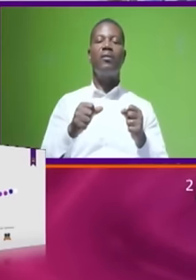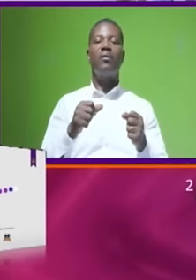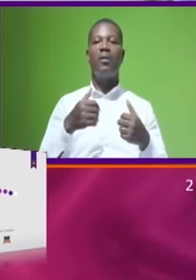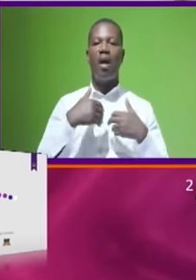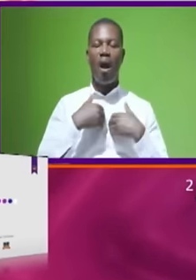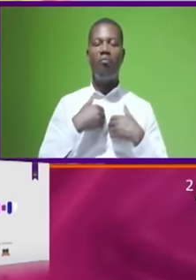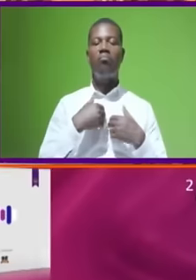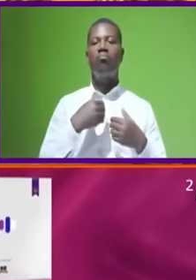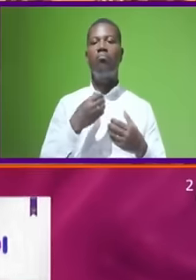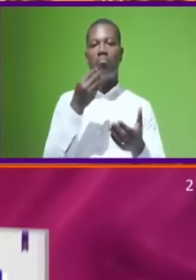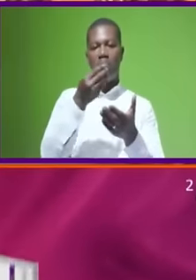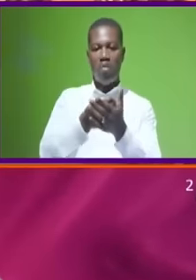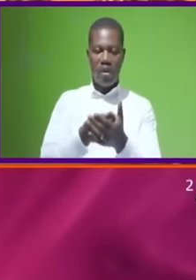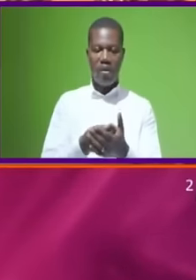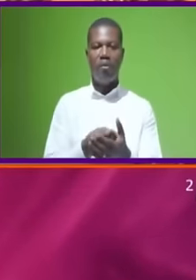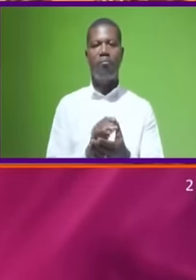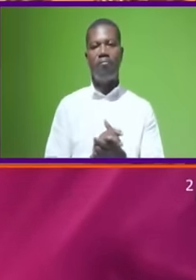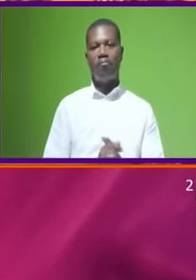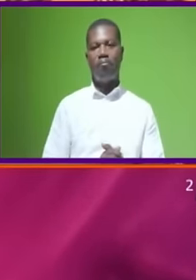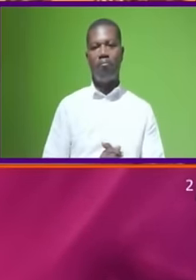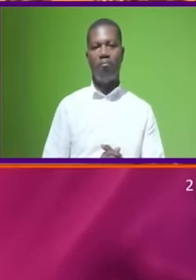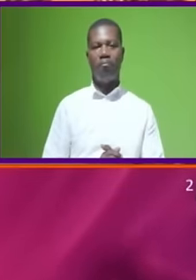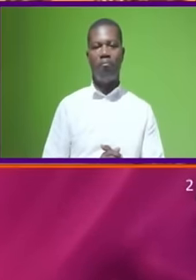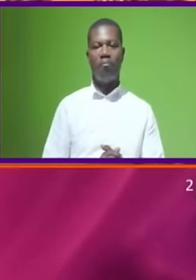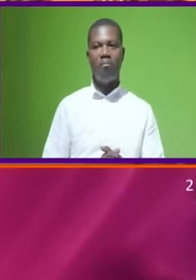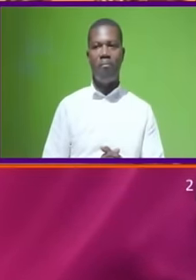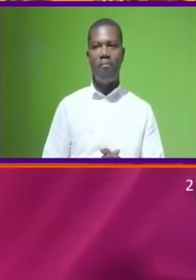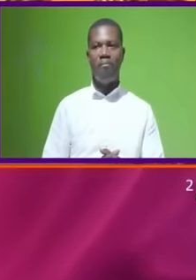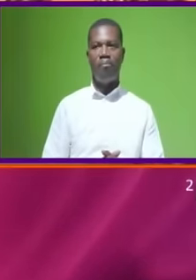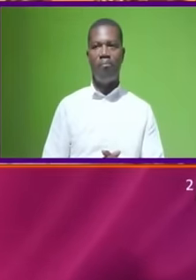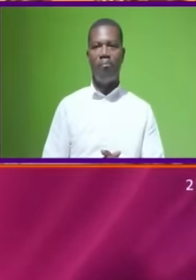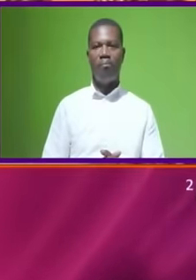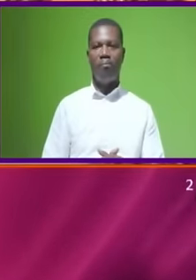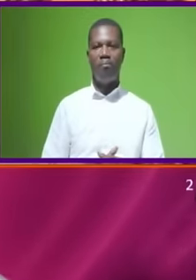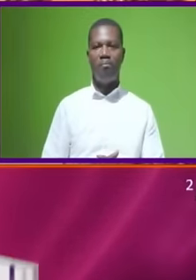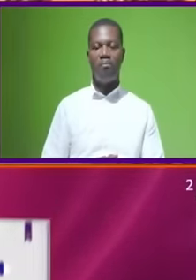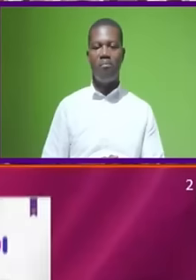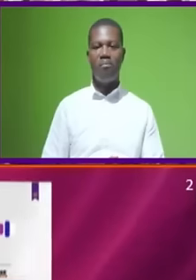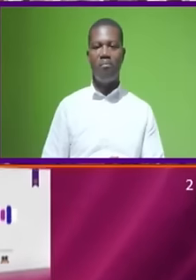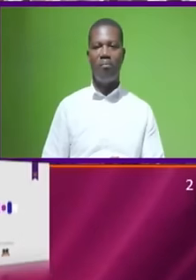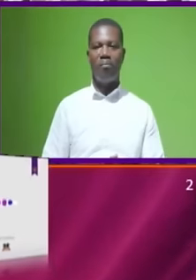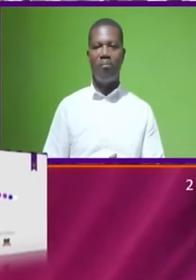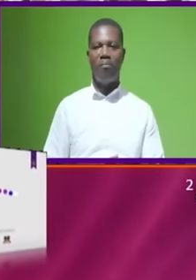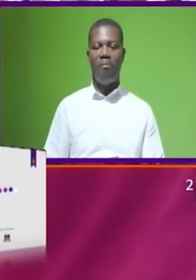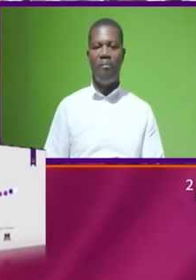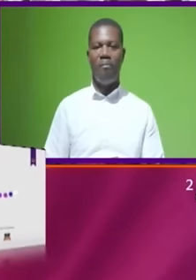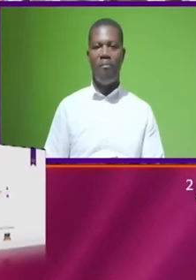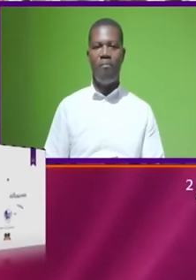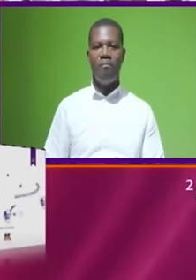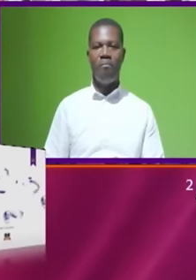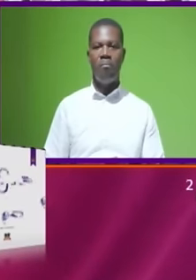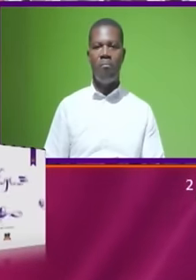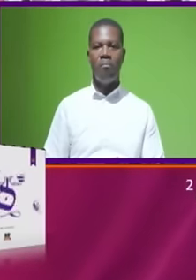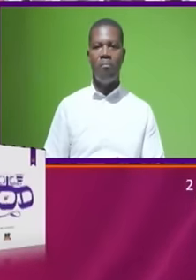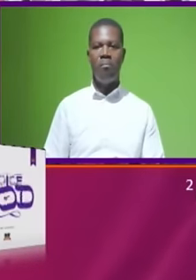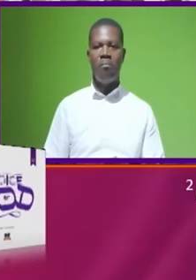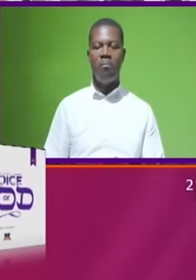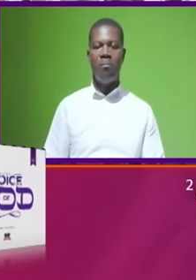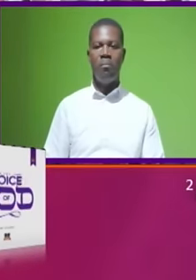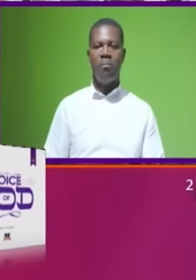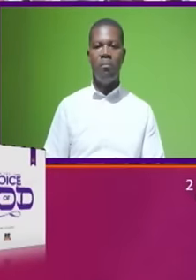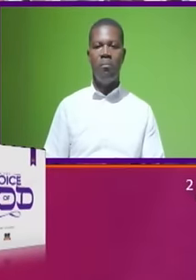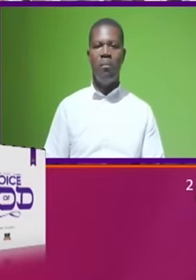the grace had wrought wonders in the life of Ananias and Sapphira, and because of that, out of their own